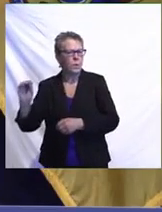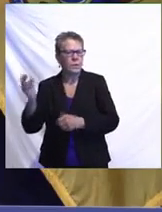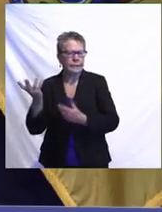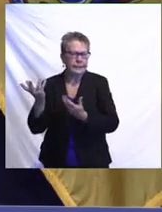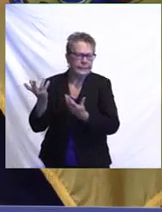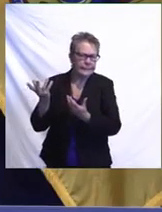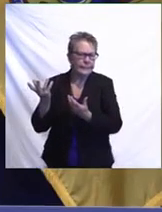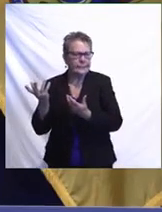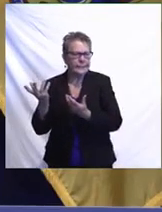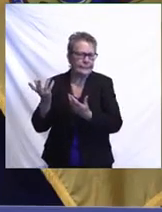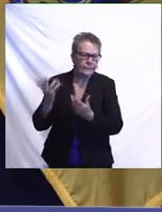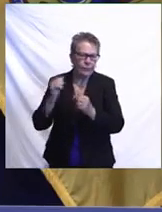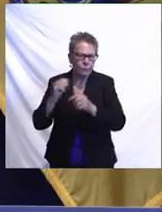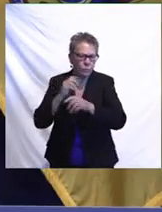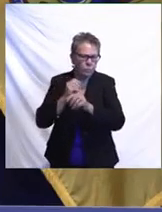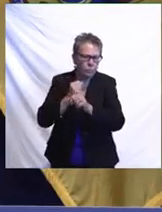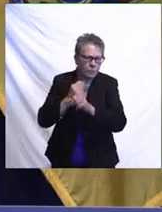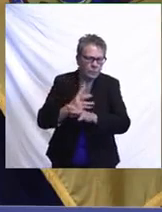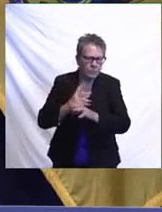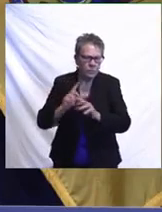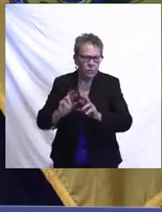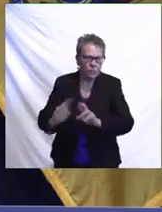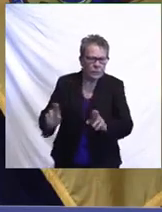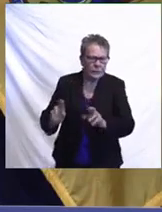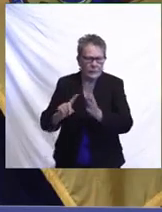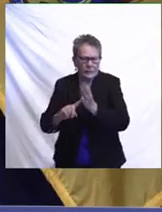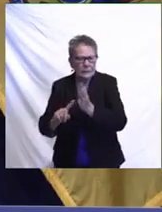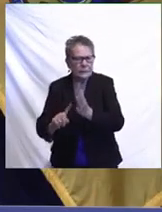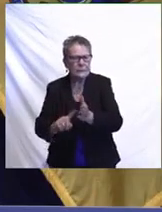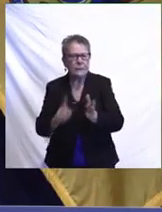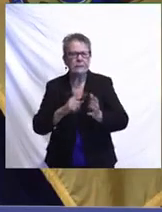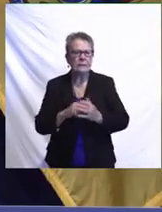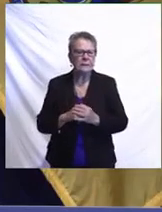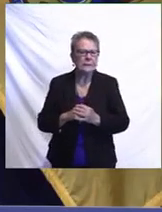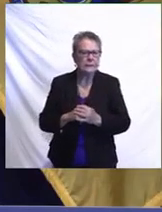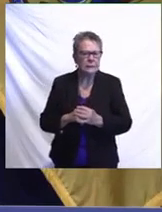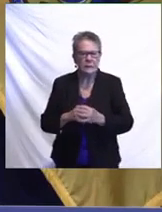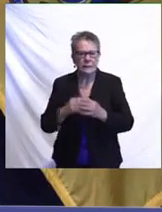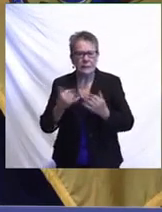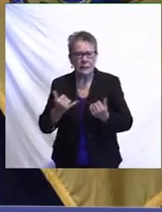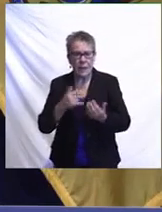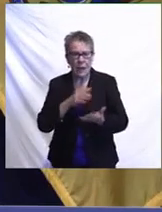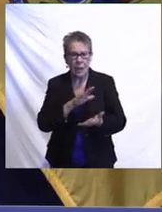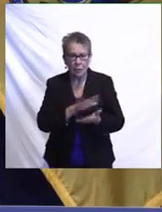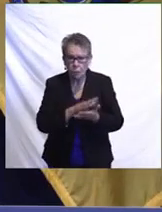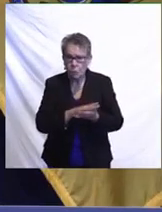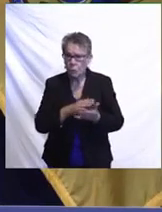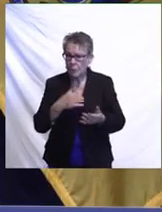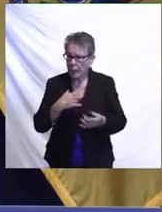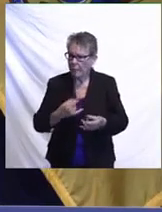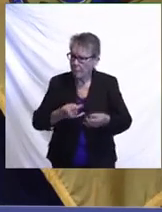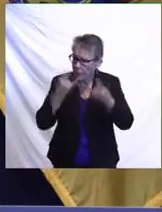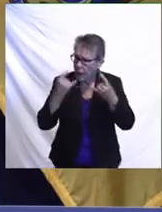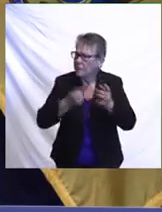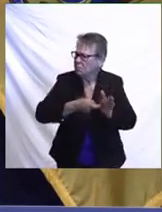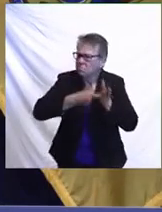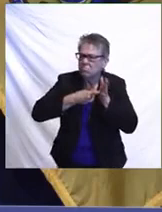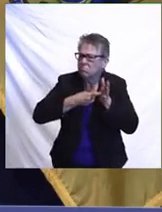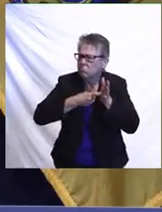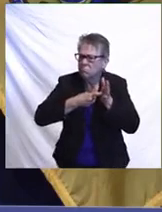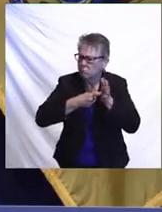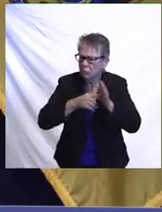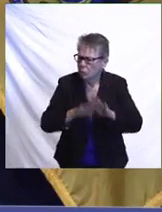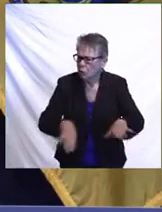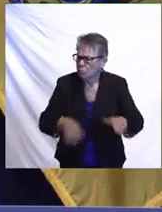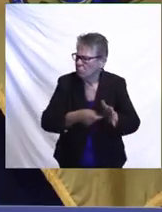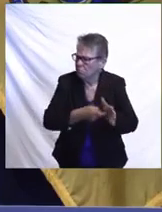place, much is made of the mask mandate in schools, which is a mandate, but we have in place a strong recommendation to